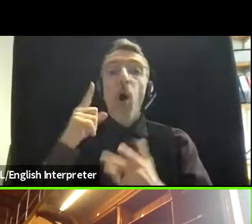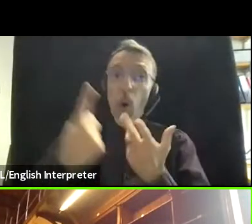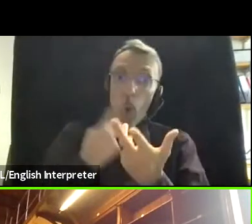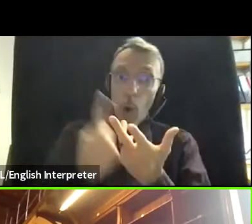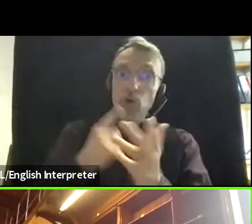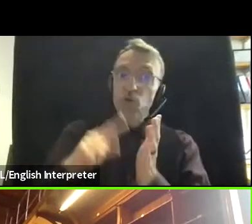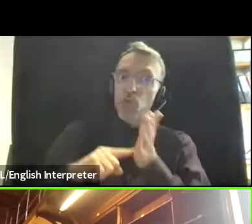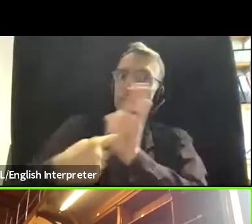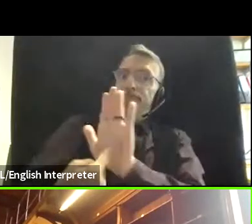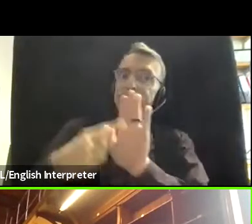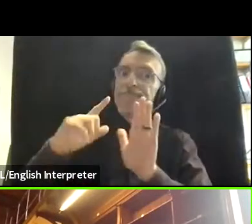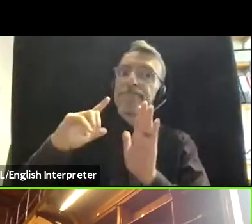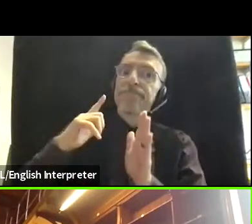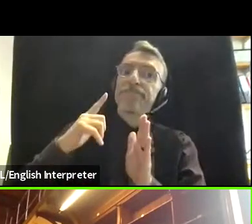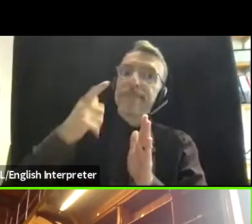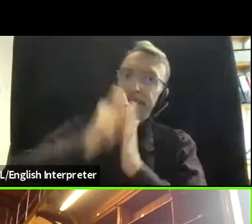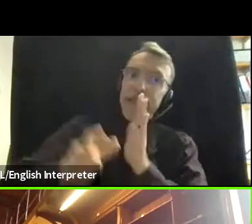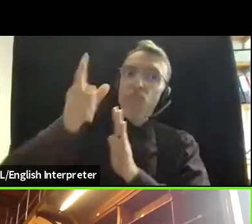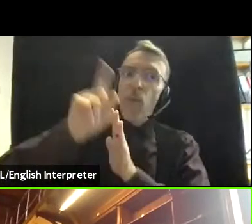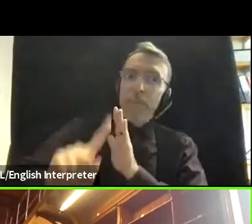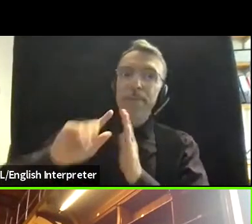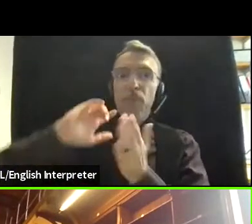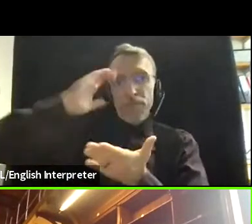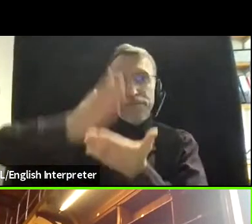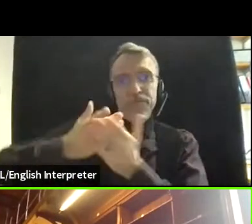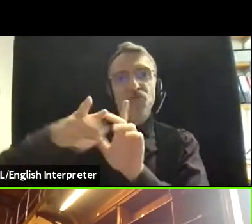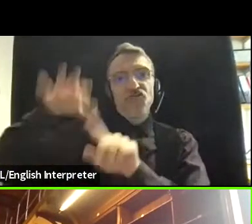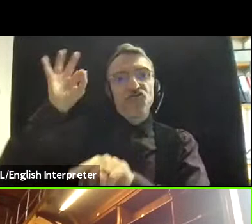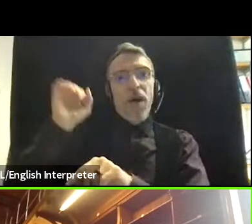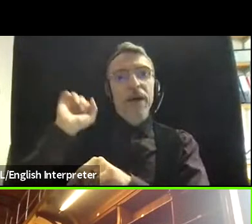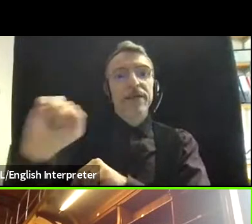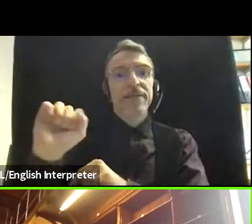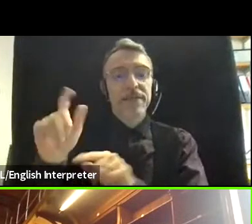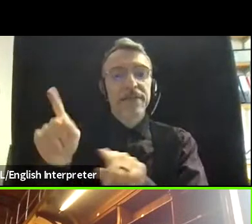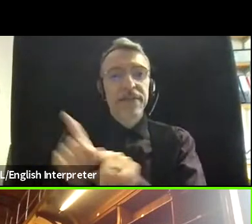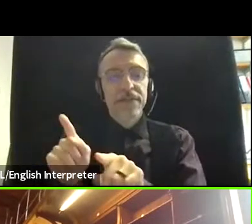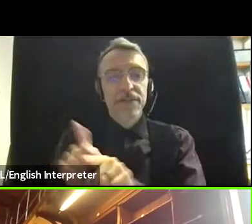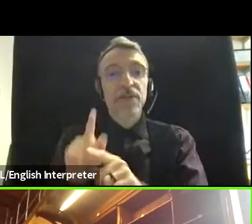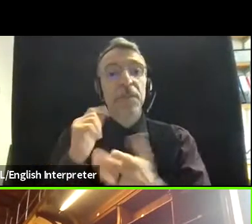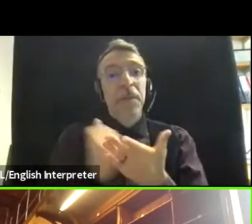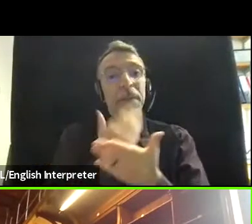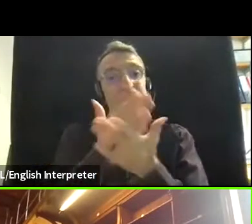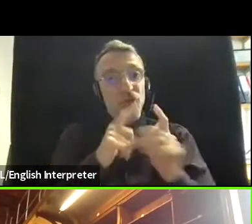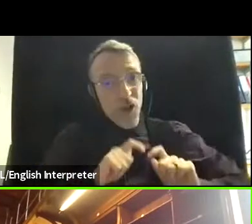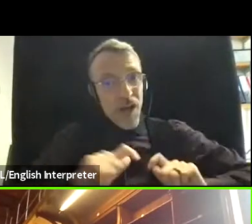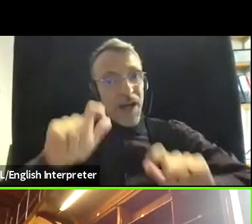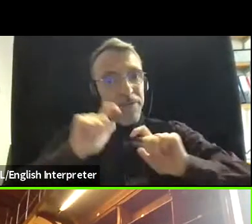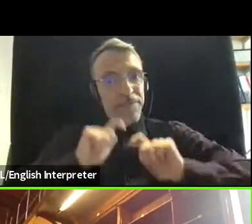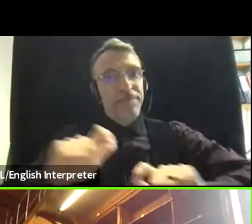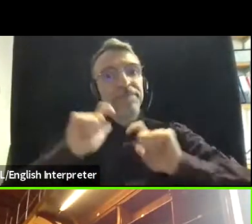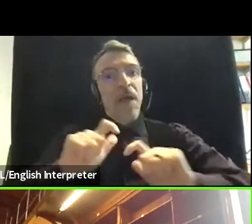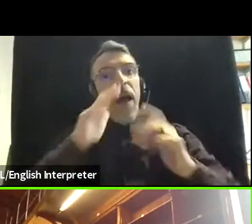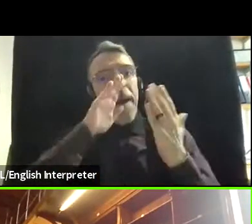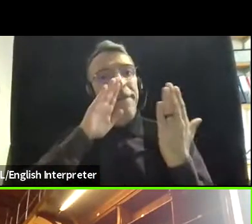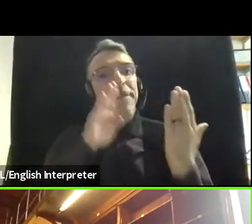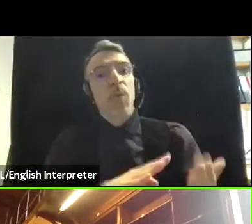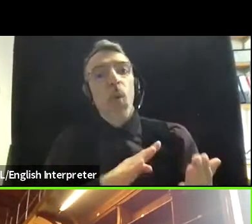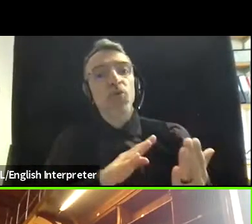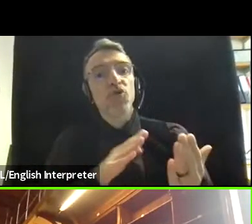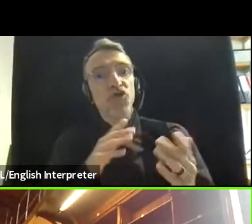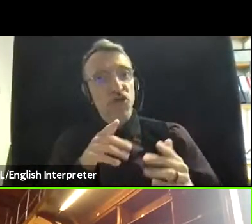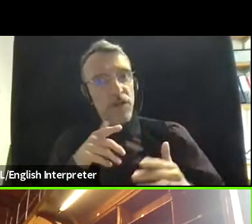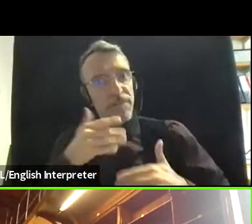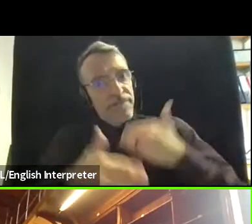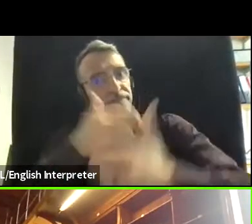rights of people with disabilities, interconnecting the issues to ensure a consistent and a systematic approach is taken.